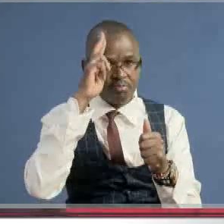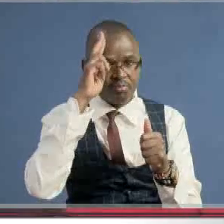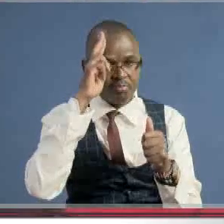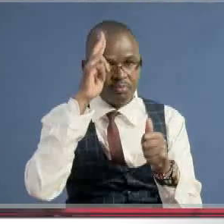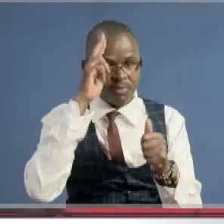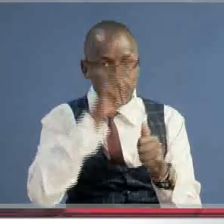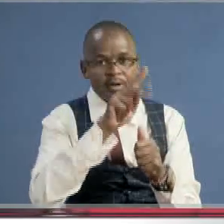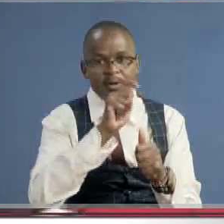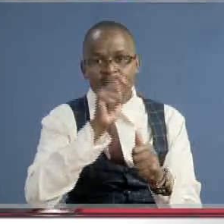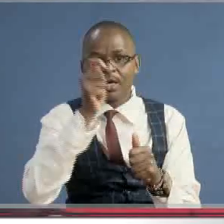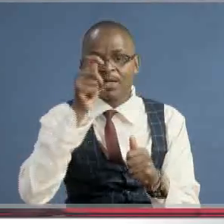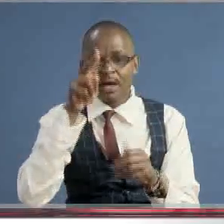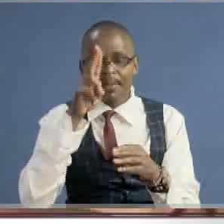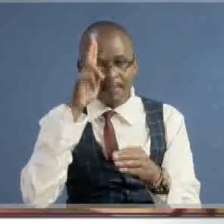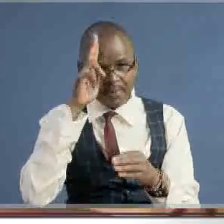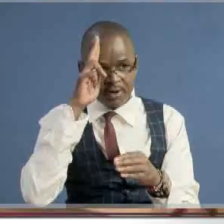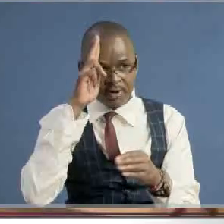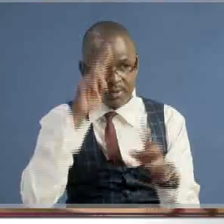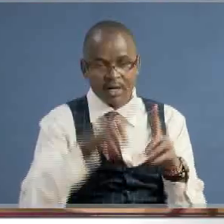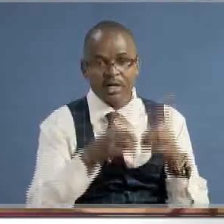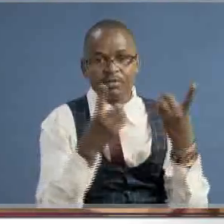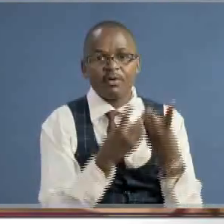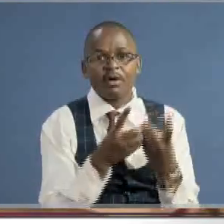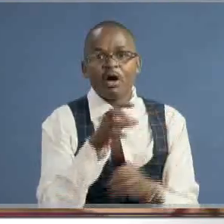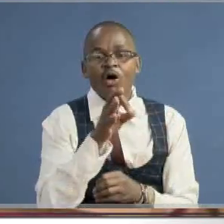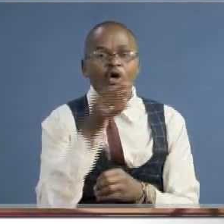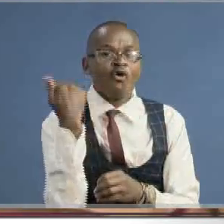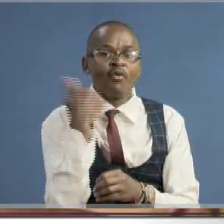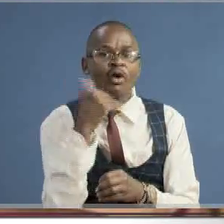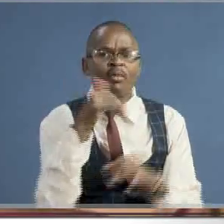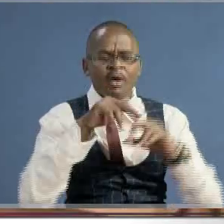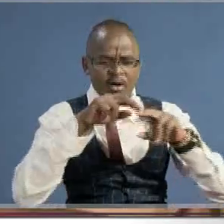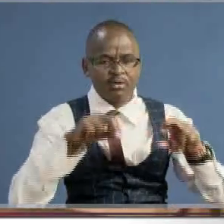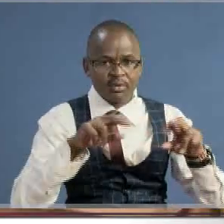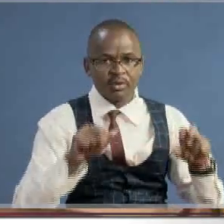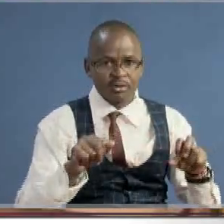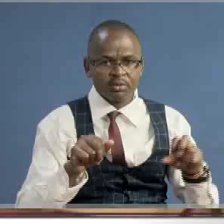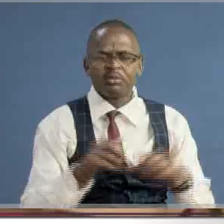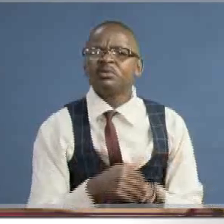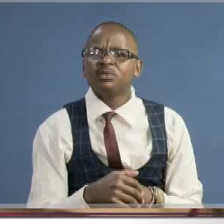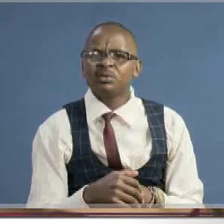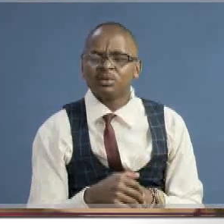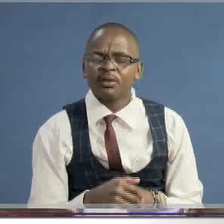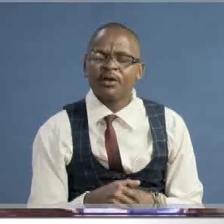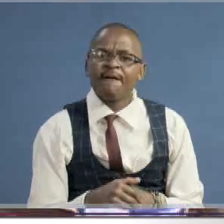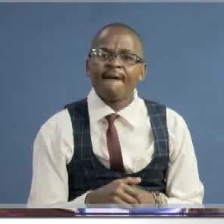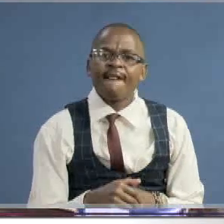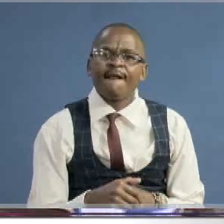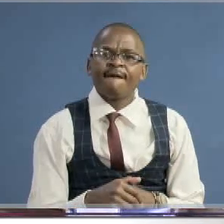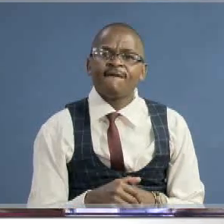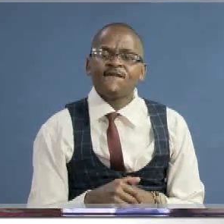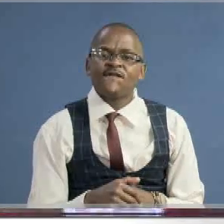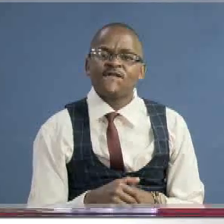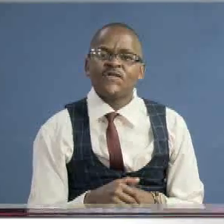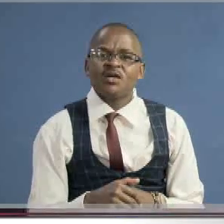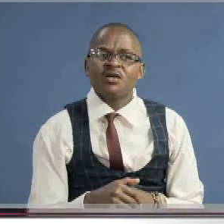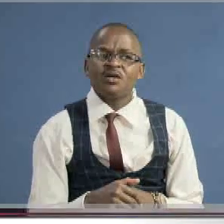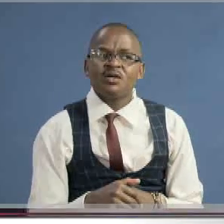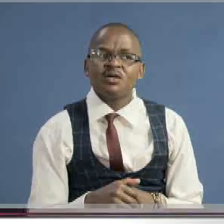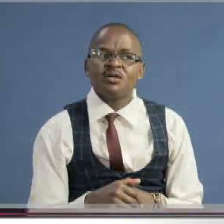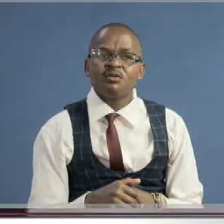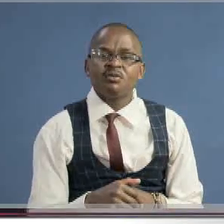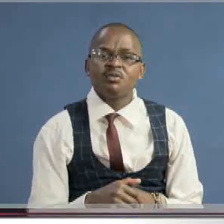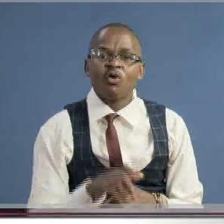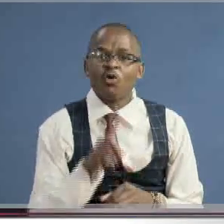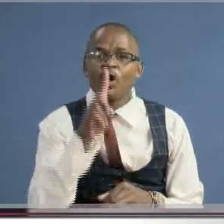the Kenya police on the Department of Criminal Investigations I came